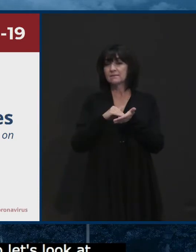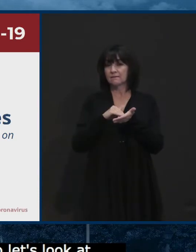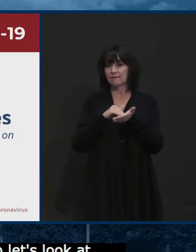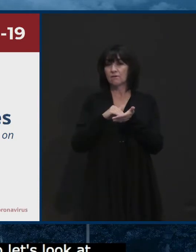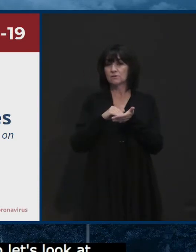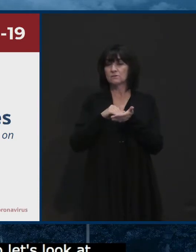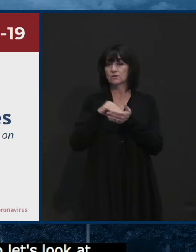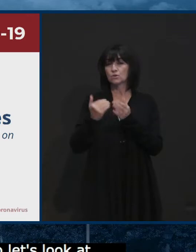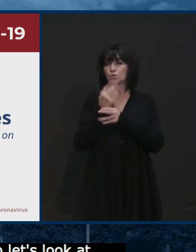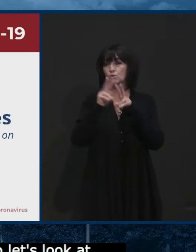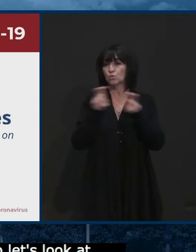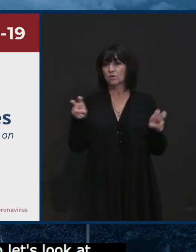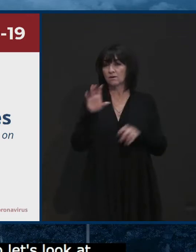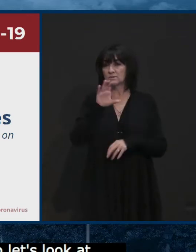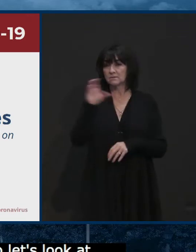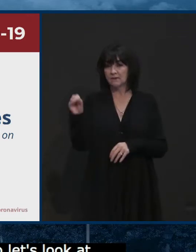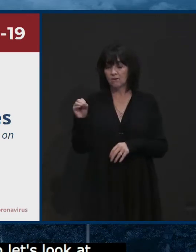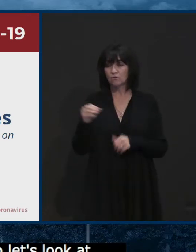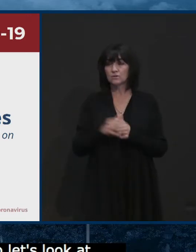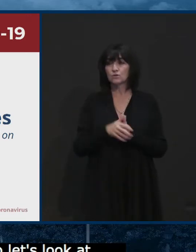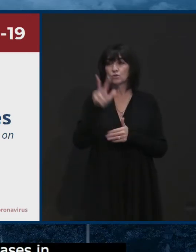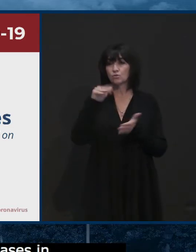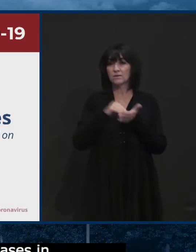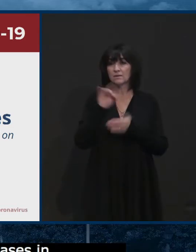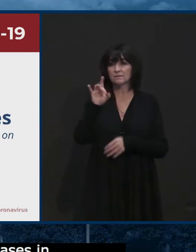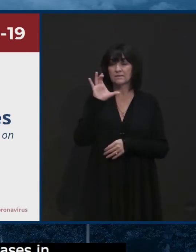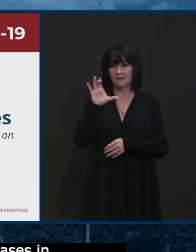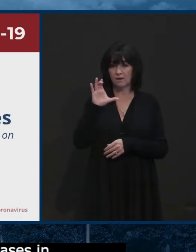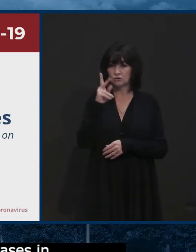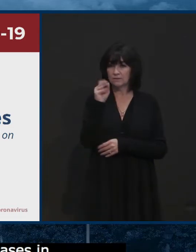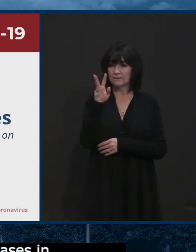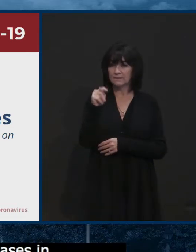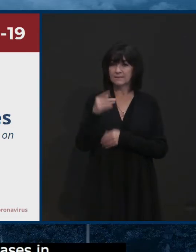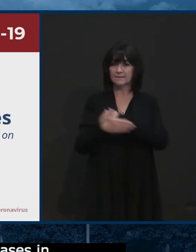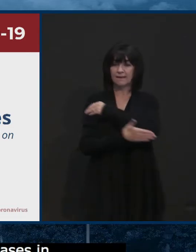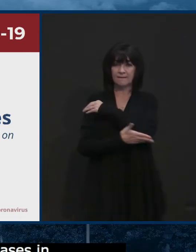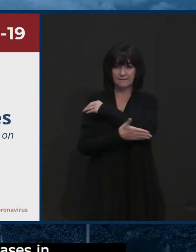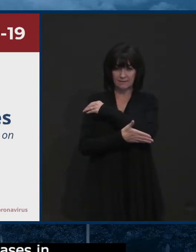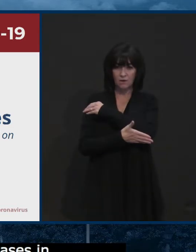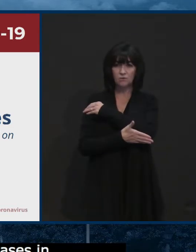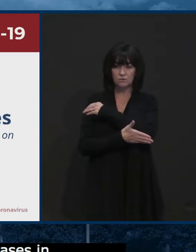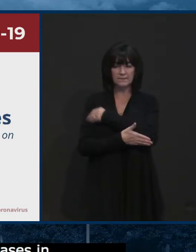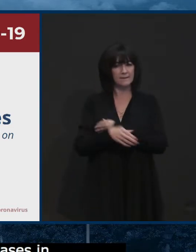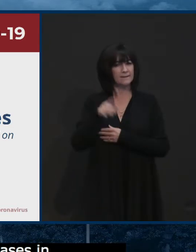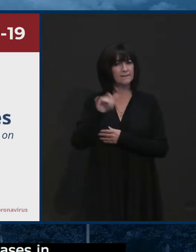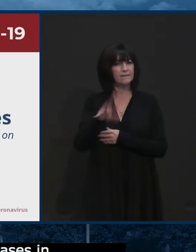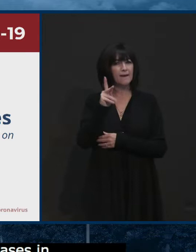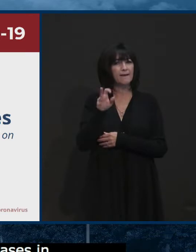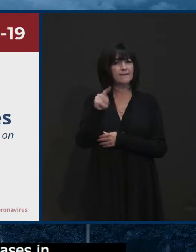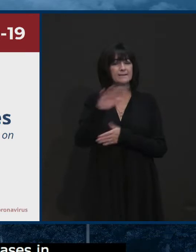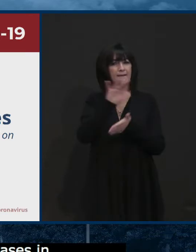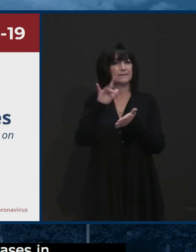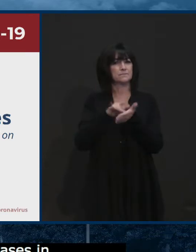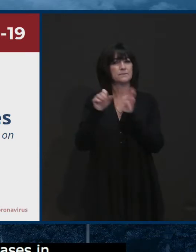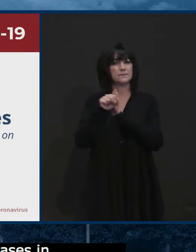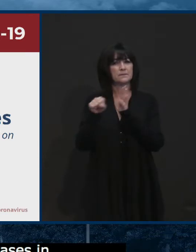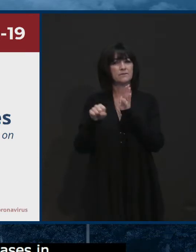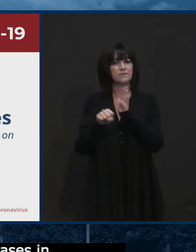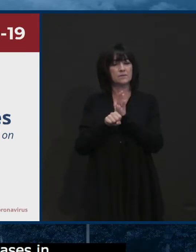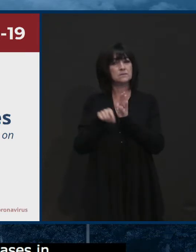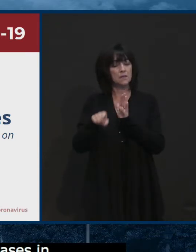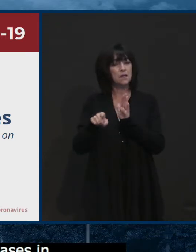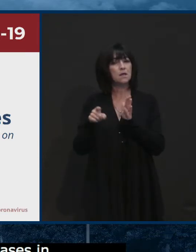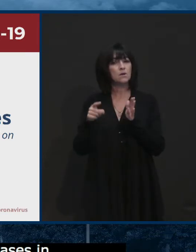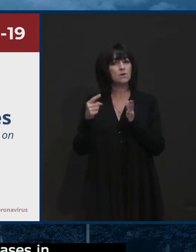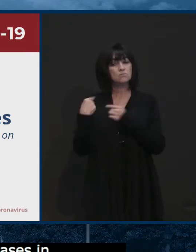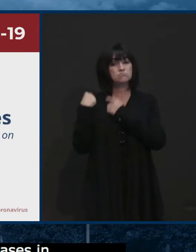Newcastle County, 3,800 in Kent County. Kent County, the cases there have continued to be the lowest